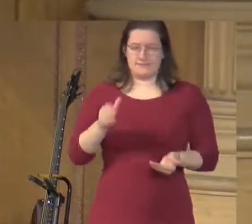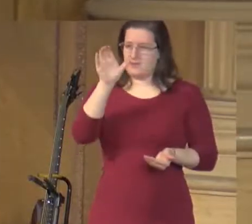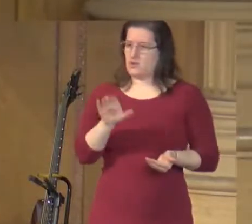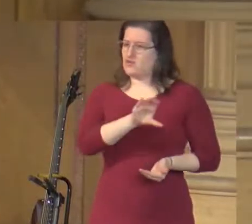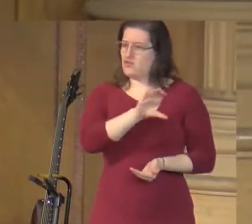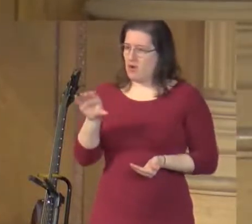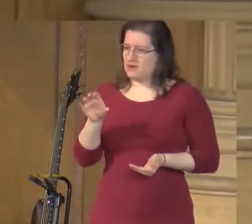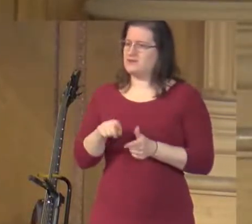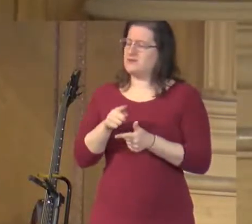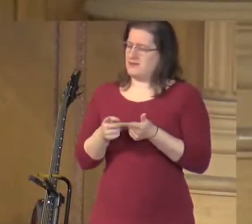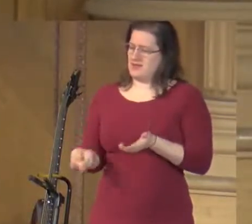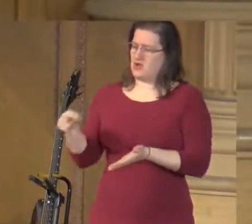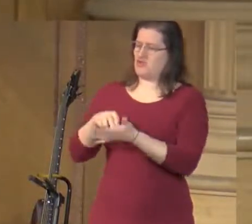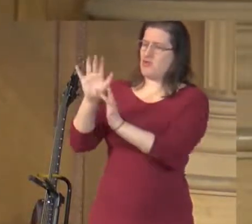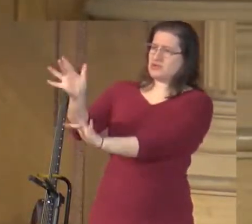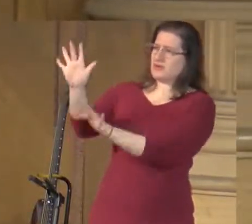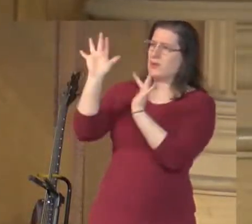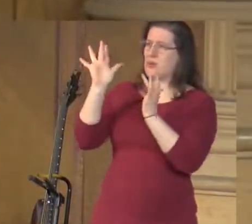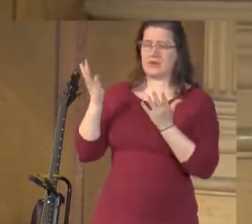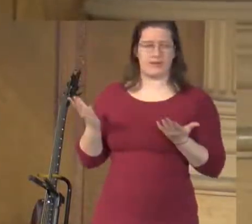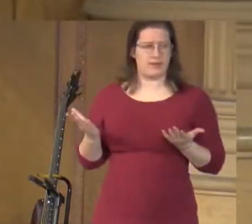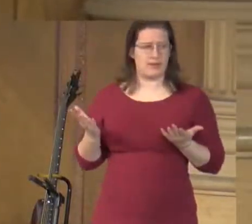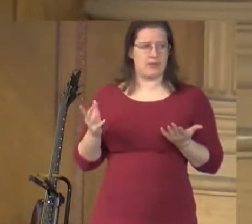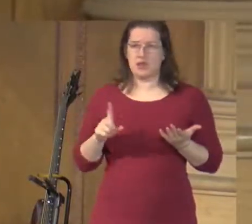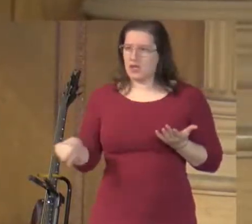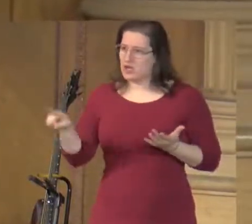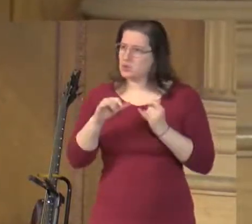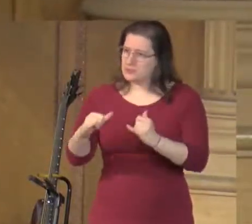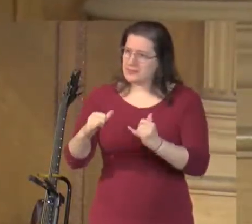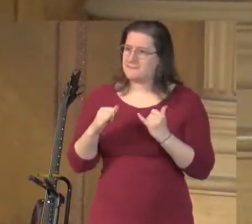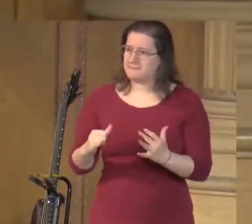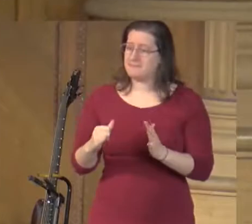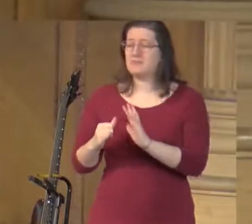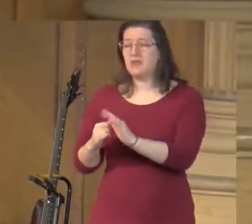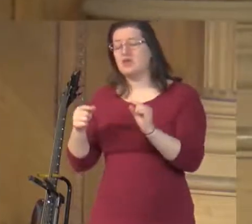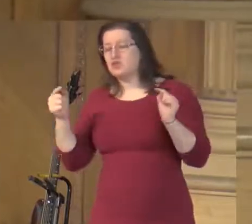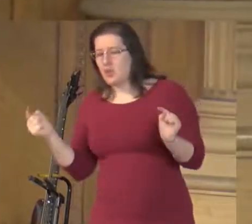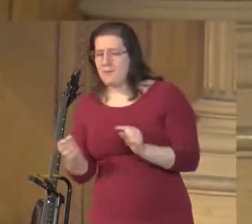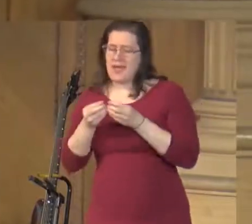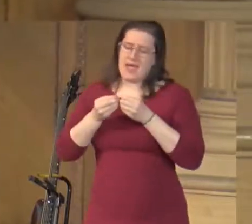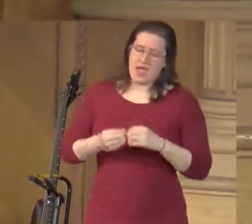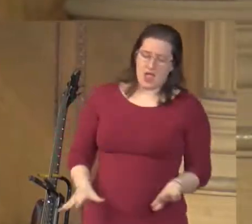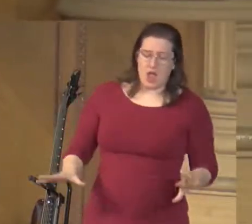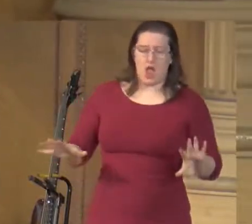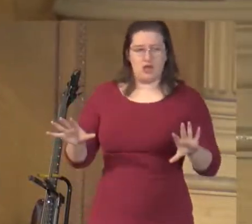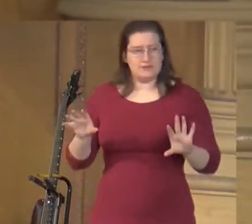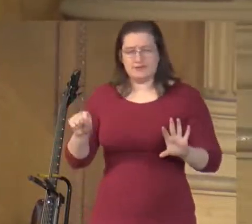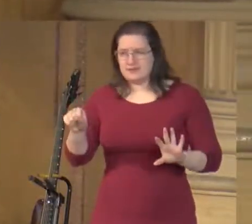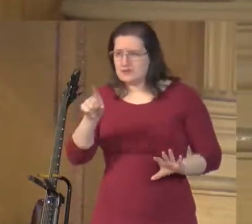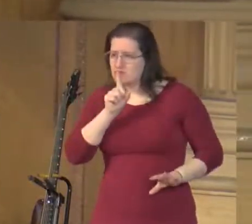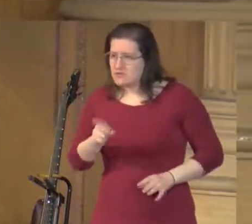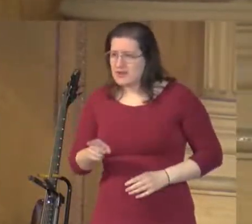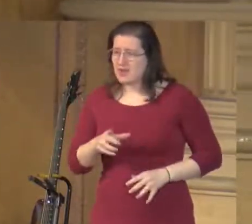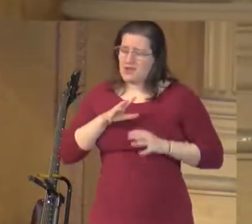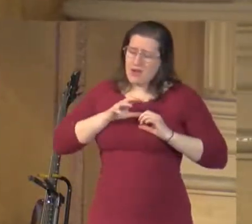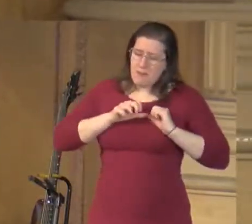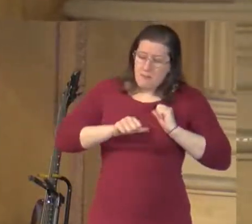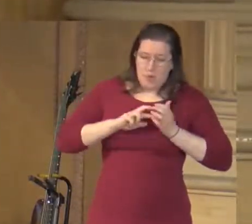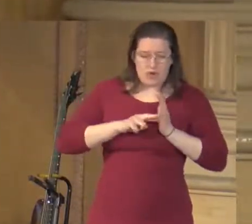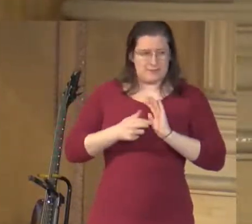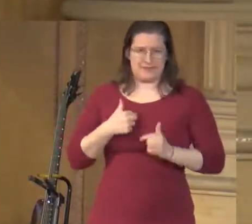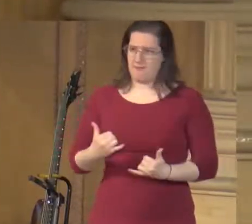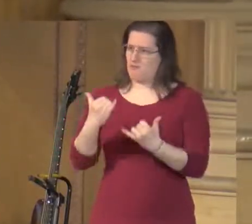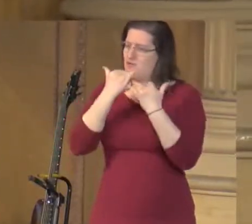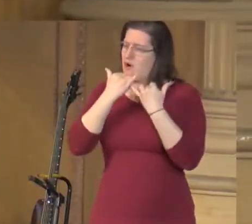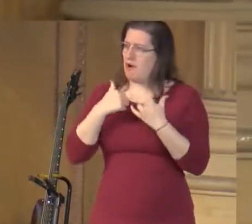you're headed there. So don't feel any obligation to pretend that pain and loss isn't real. Don't feel like mourning is somehow a sin or that you're doing